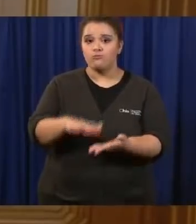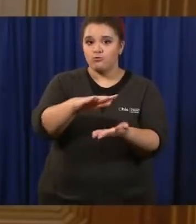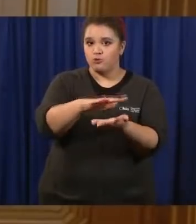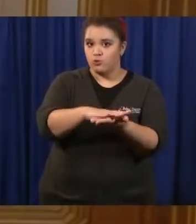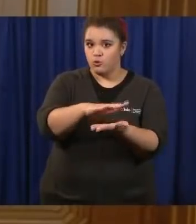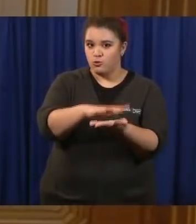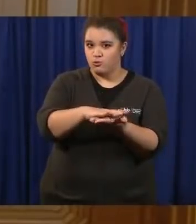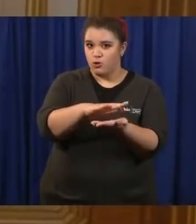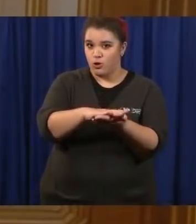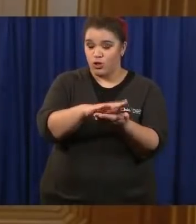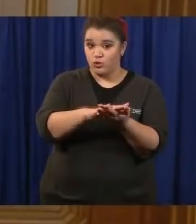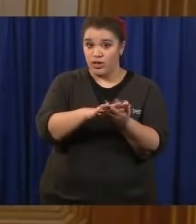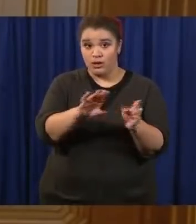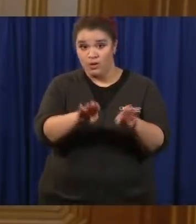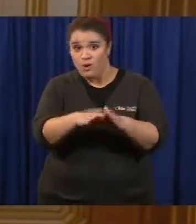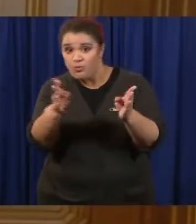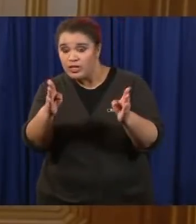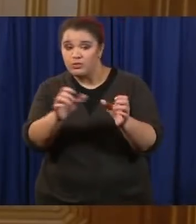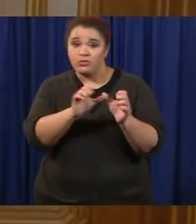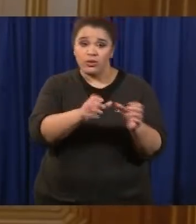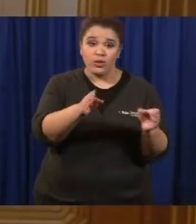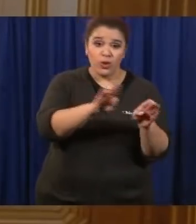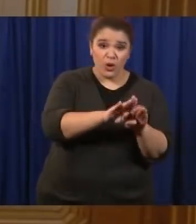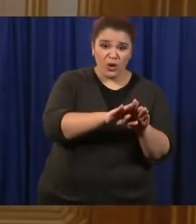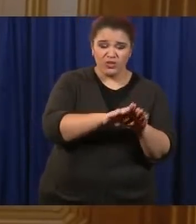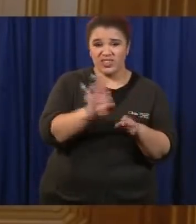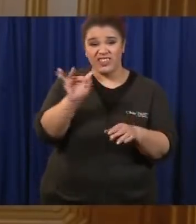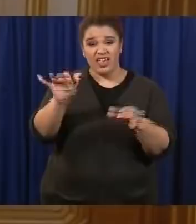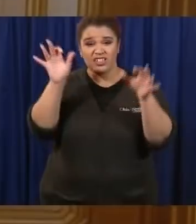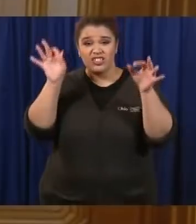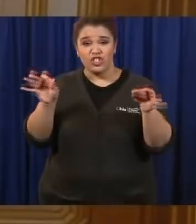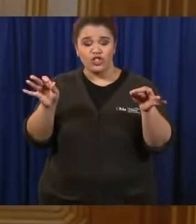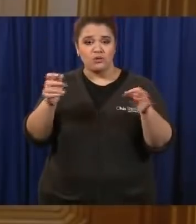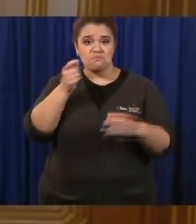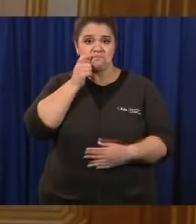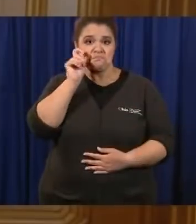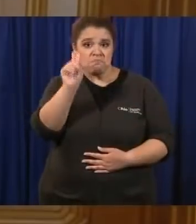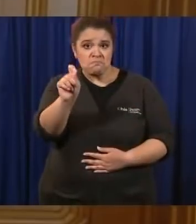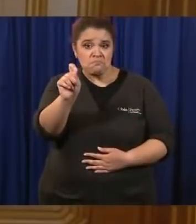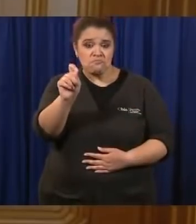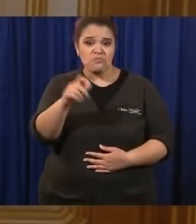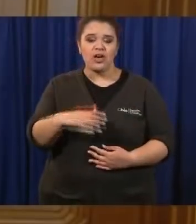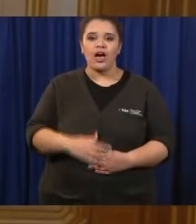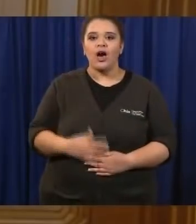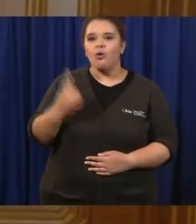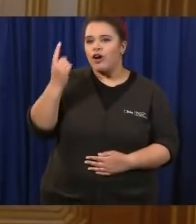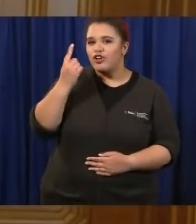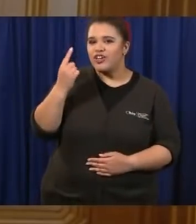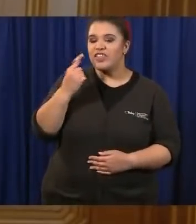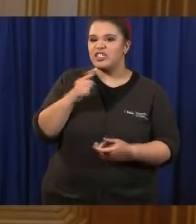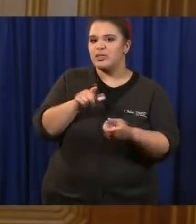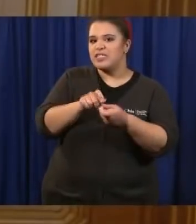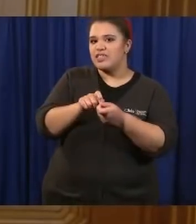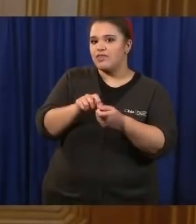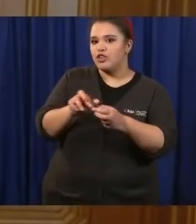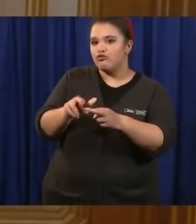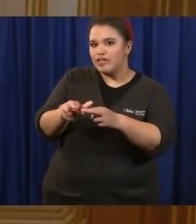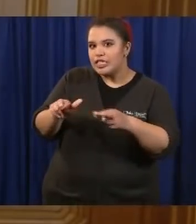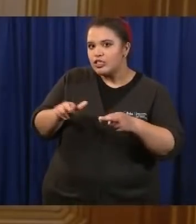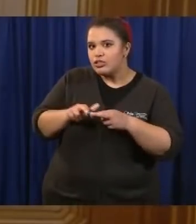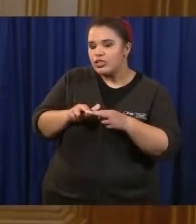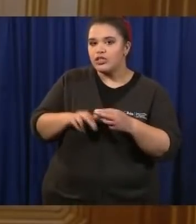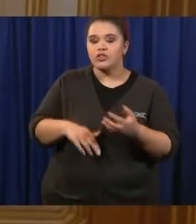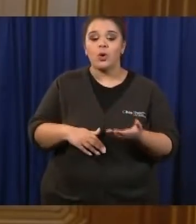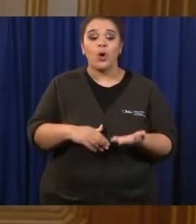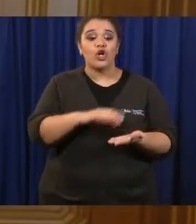or nothing for you, or if it's possible that regions or grade bands or schools of a certain population will be able to